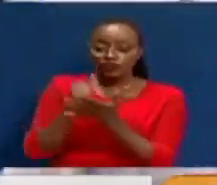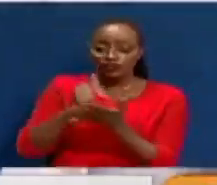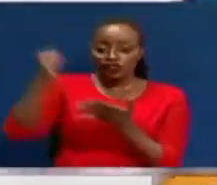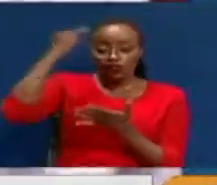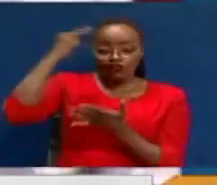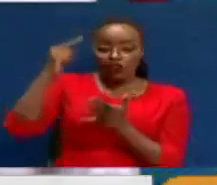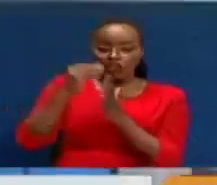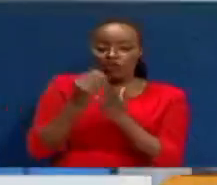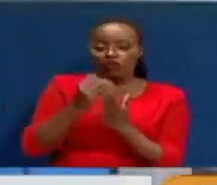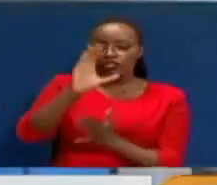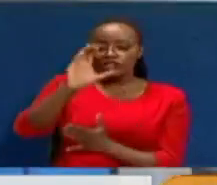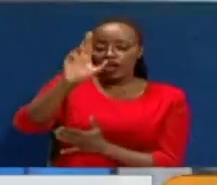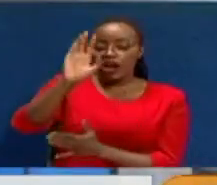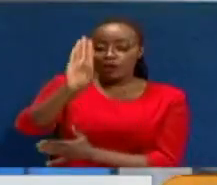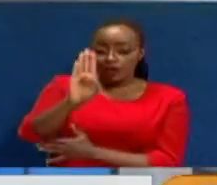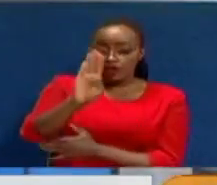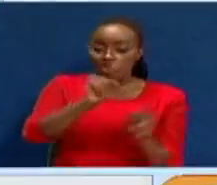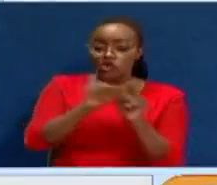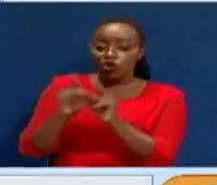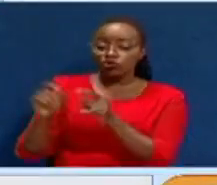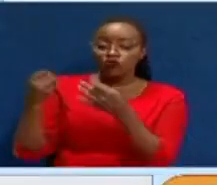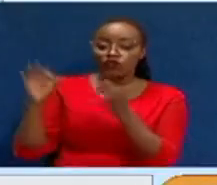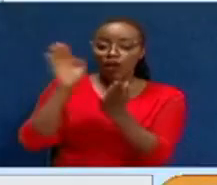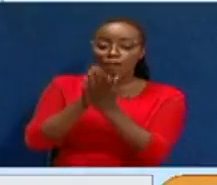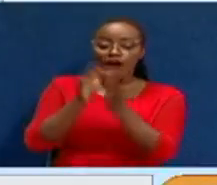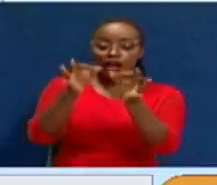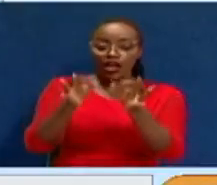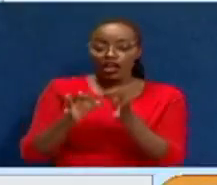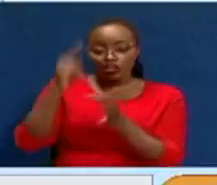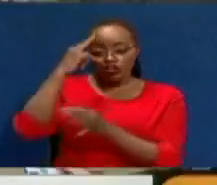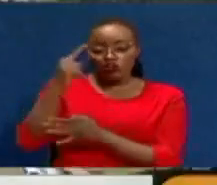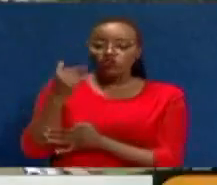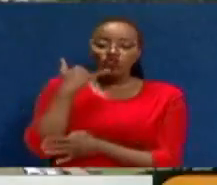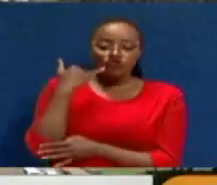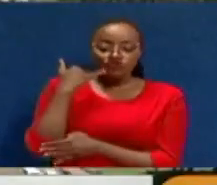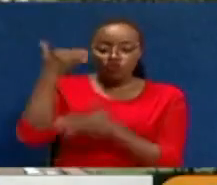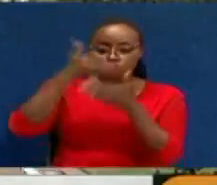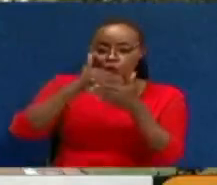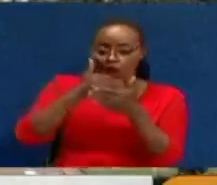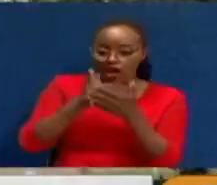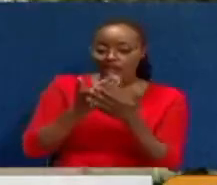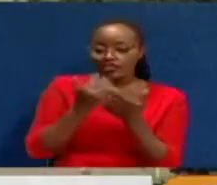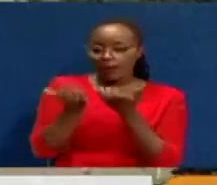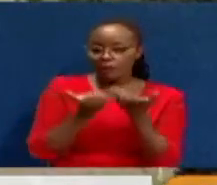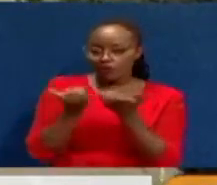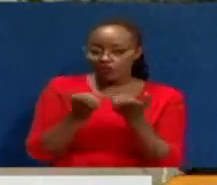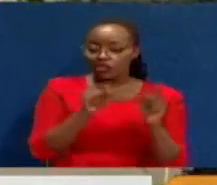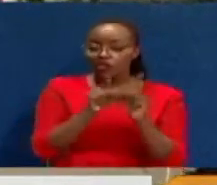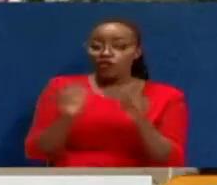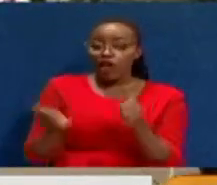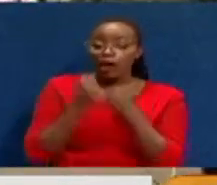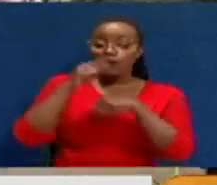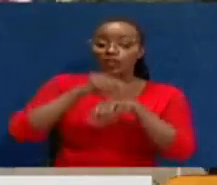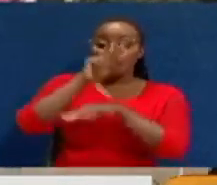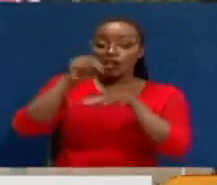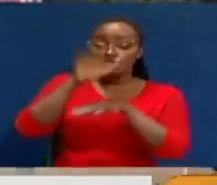of listing with the credit reference bureaus, as well as free bank account to mobile wallet transactions. The move also comes at a time when